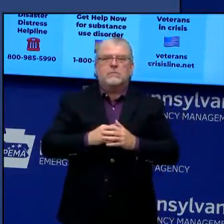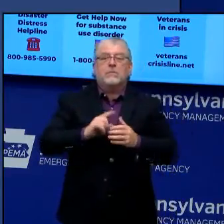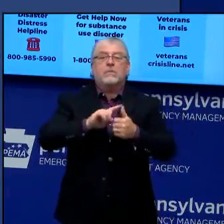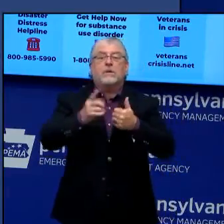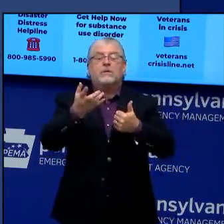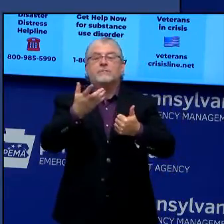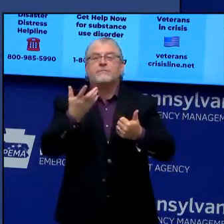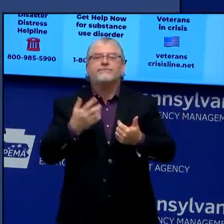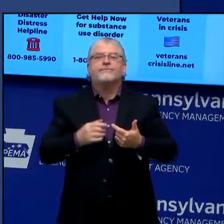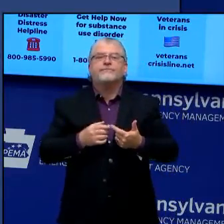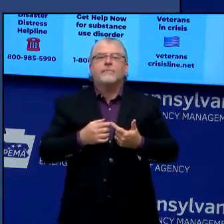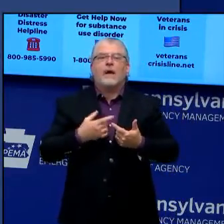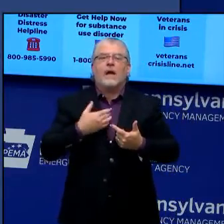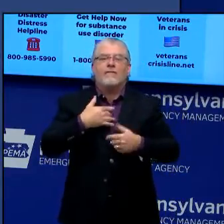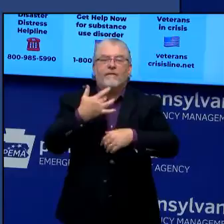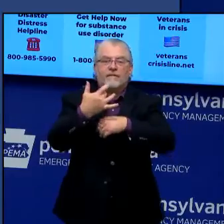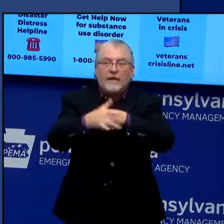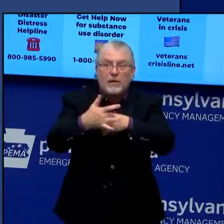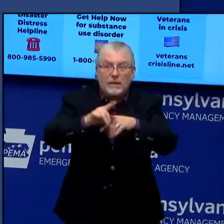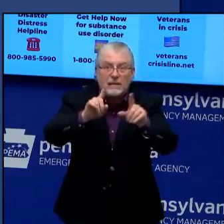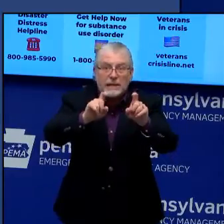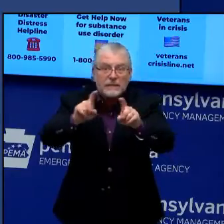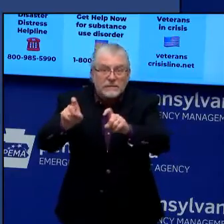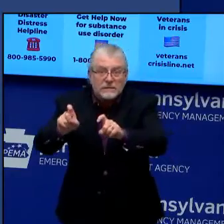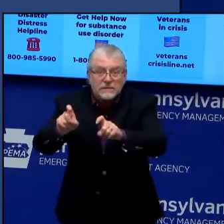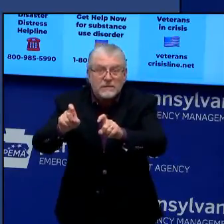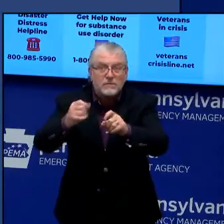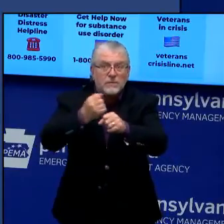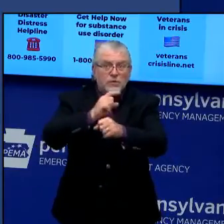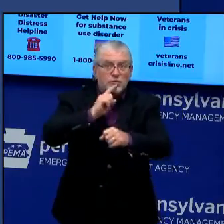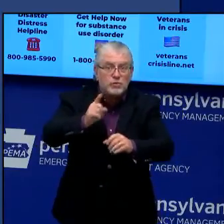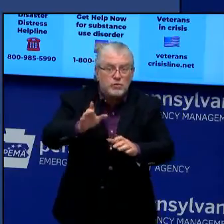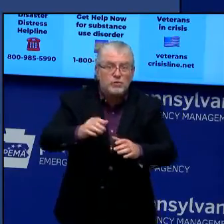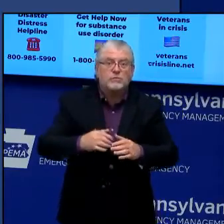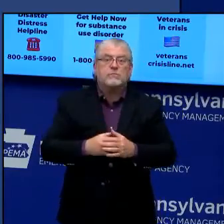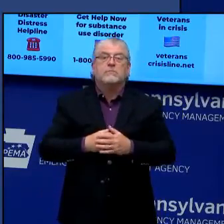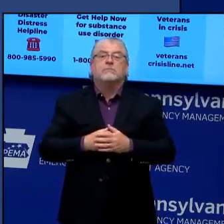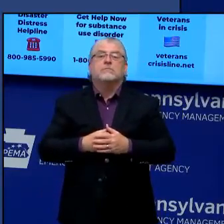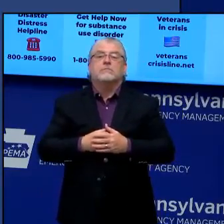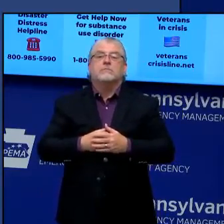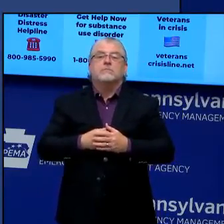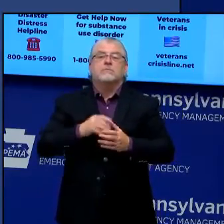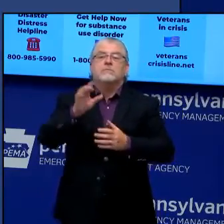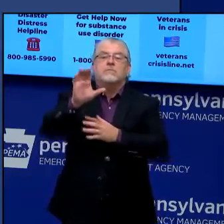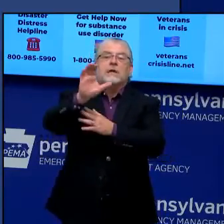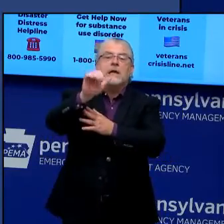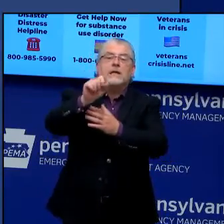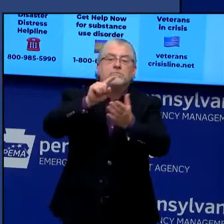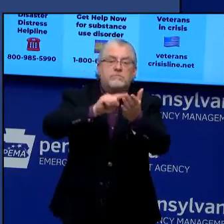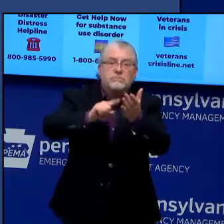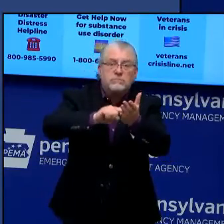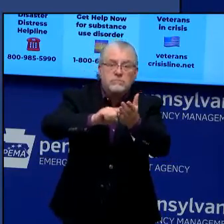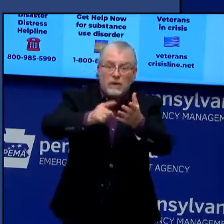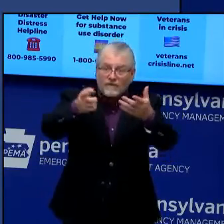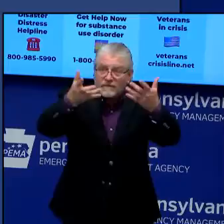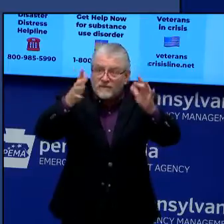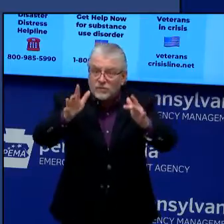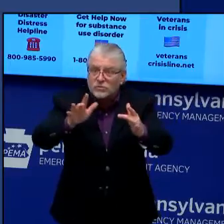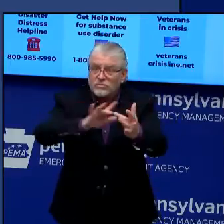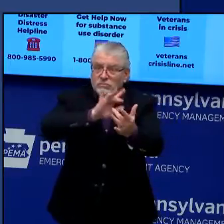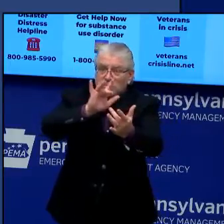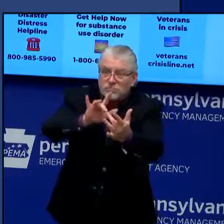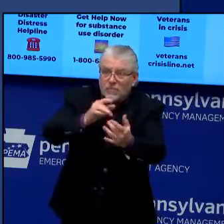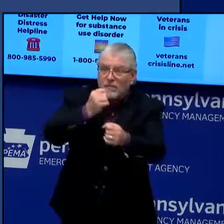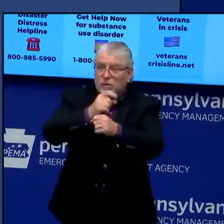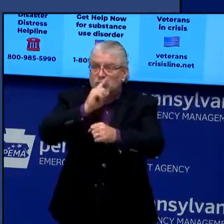to do testing. It includes our ability to do those case investigations and contact tracing. It includes the